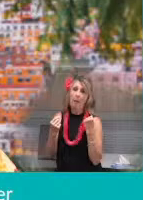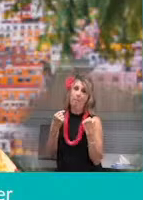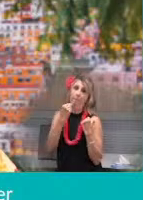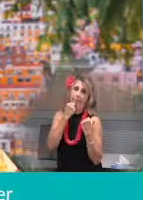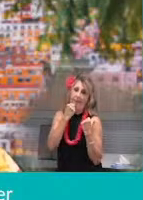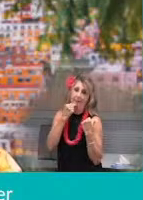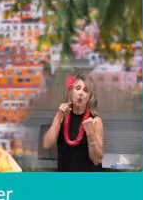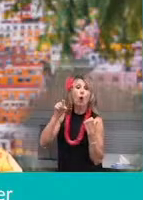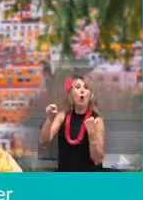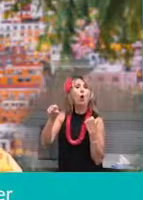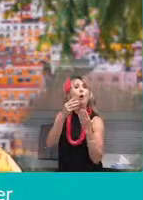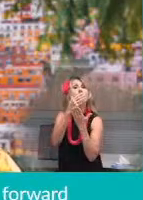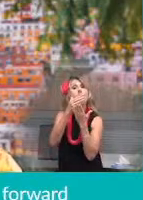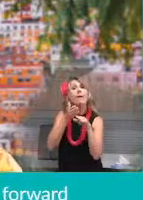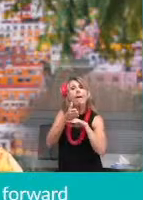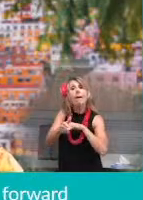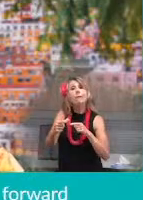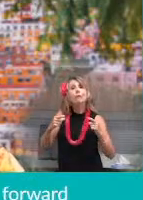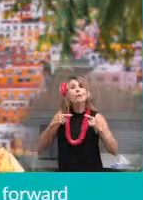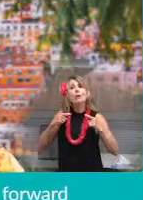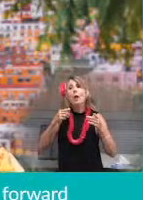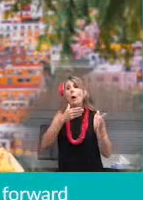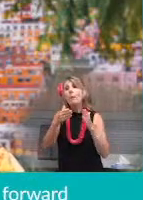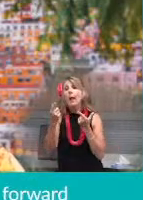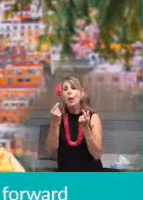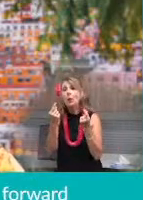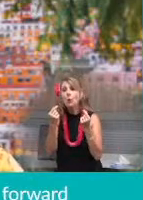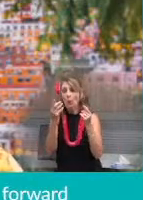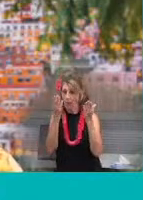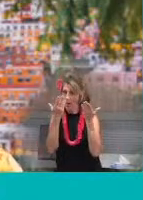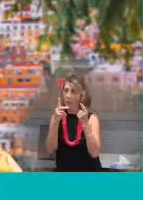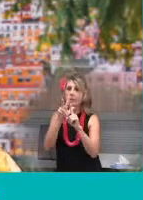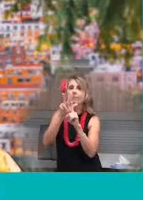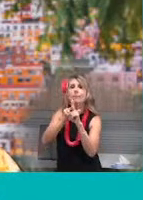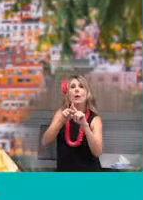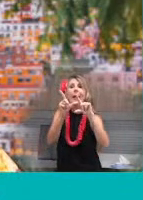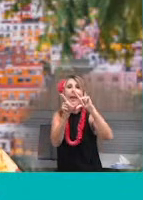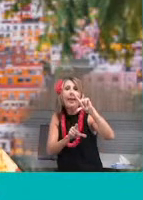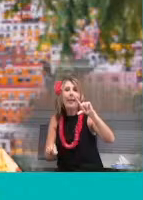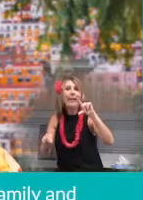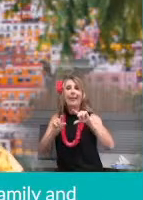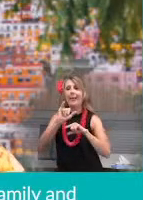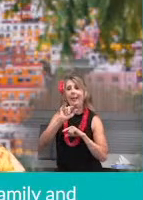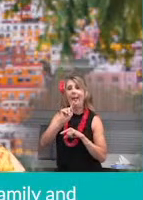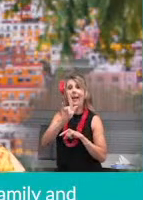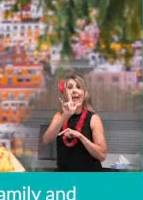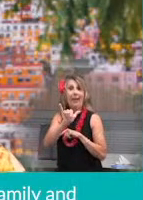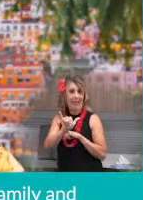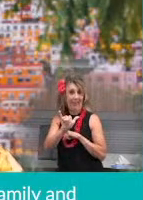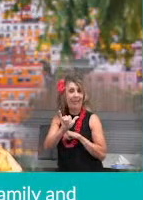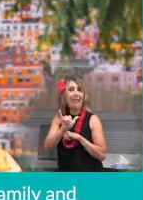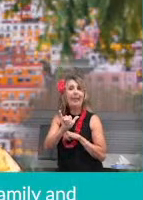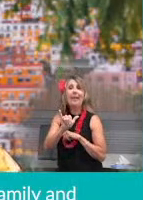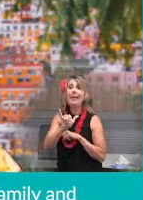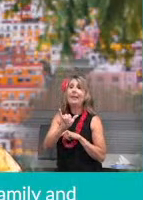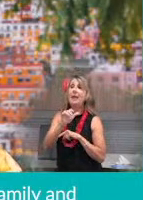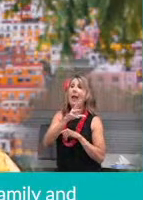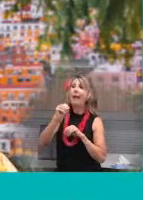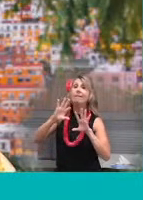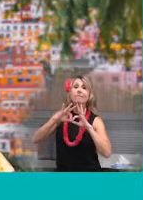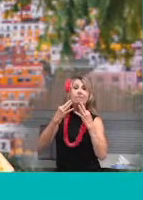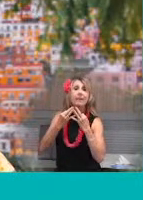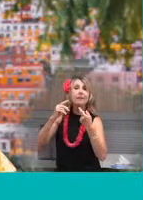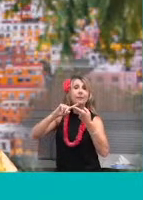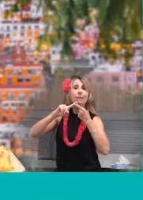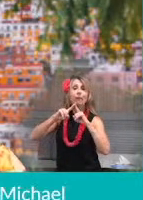trip to Italy, as well as a few other destinations, and she also looks forward to spending more time in the company of her amazing family